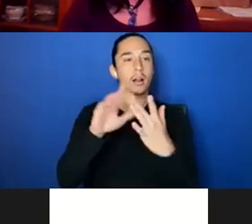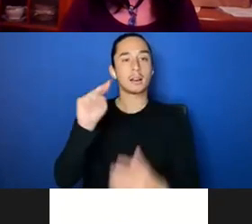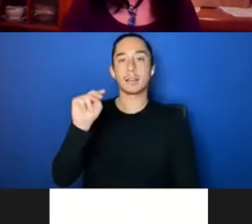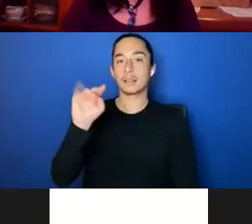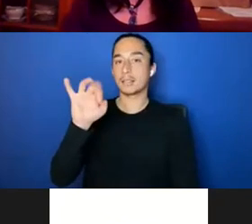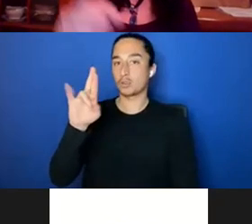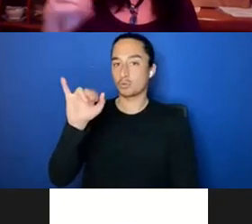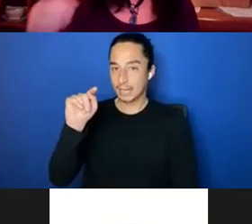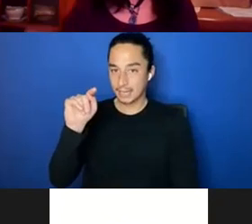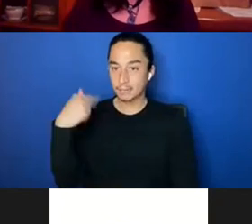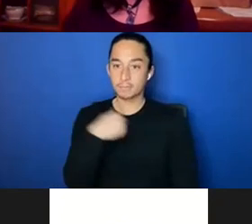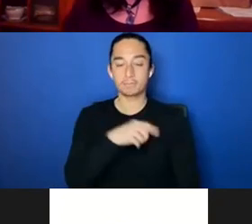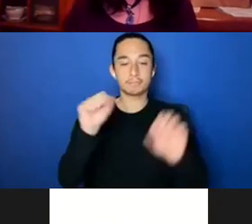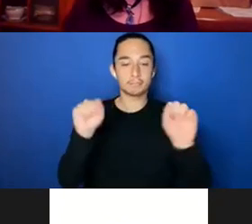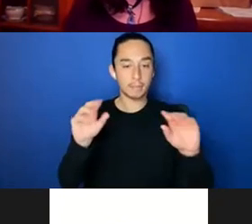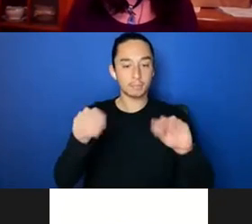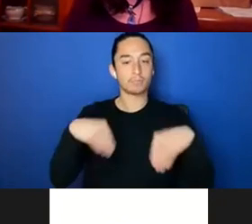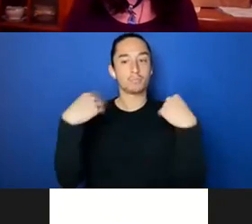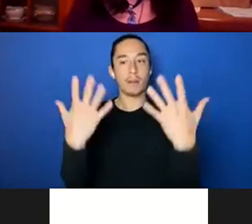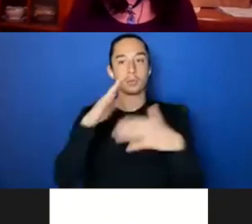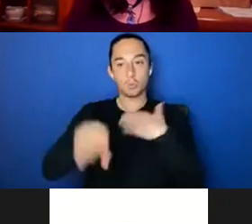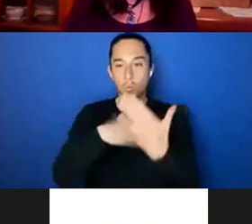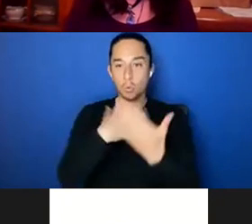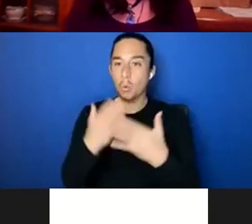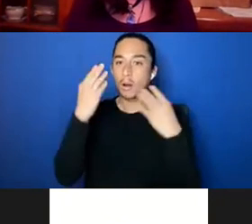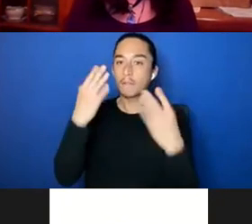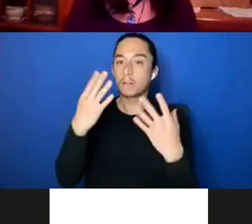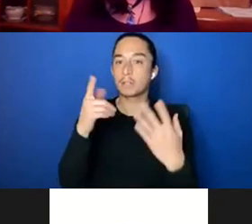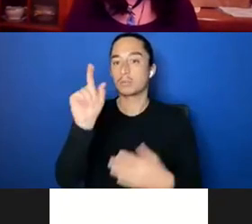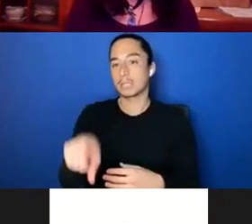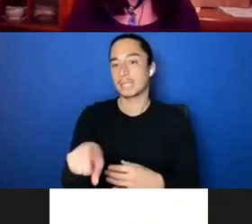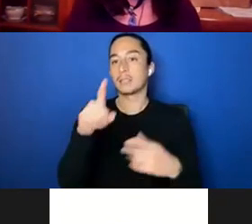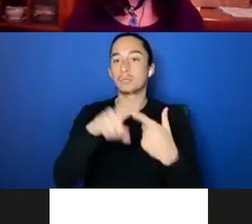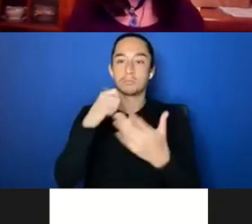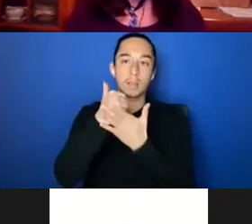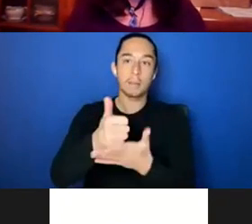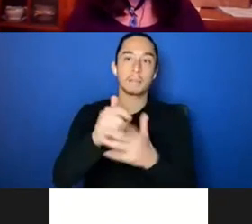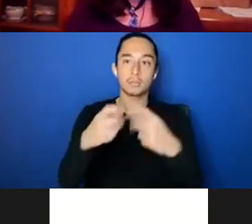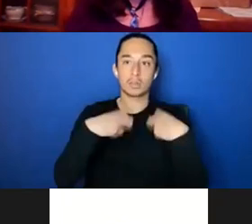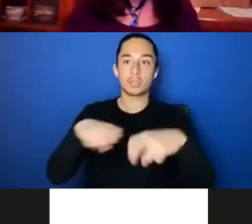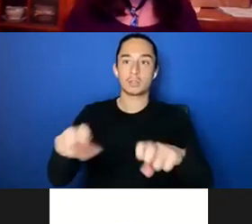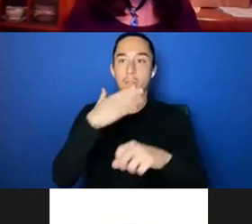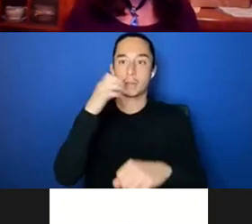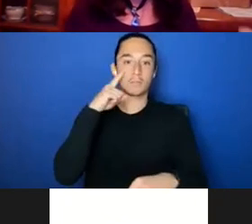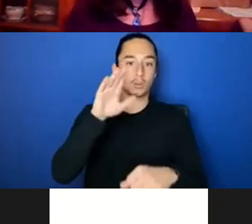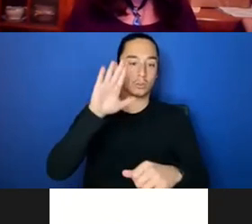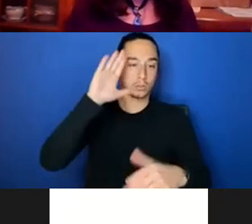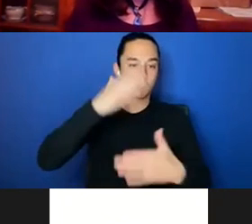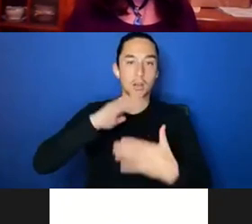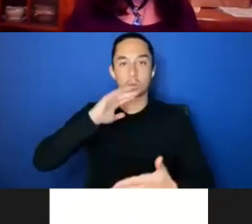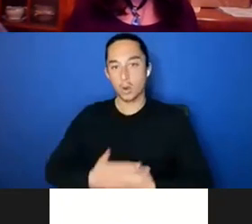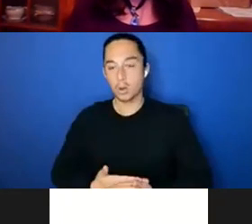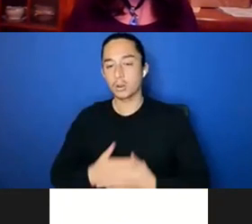able to provide for you all the information that you need and help this transition be the very best for your son or daughter. Thank